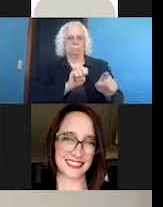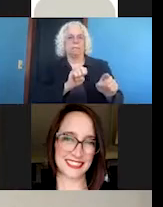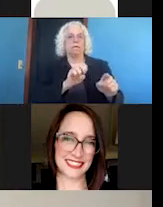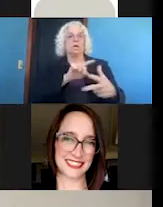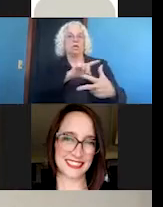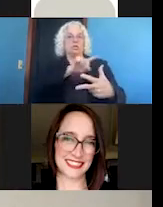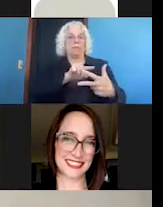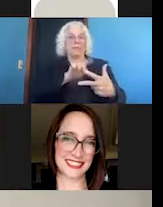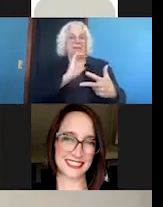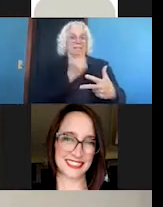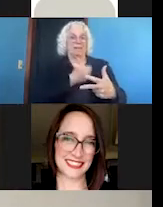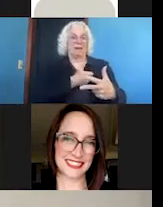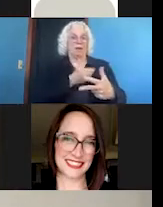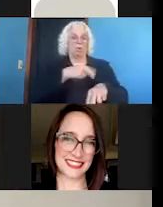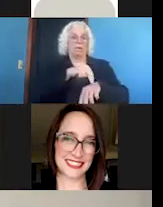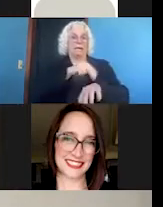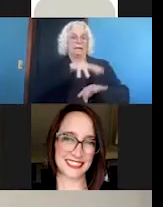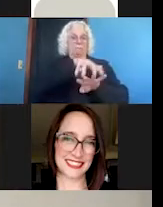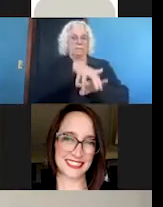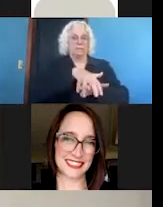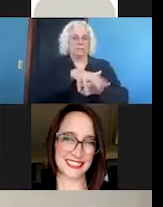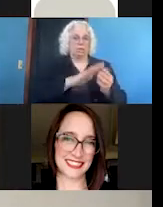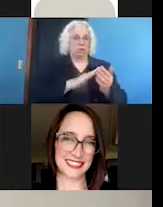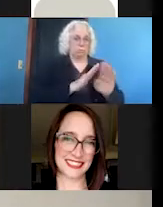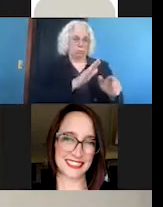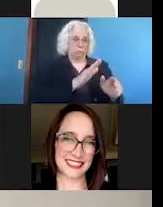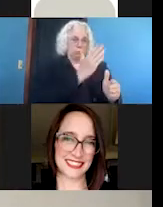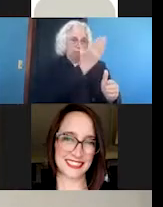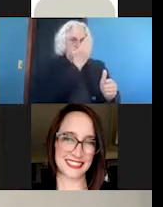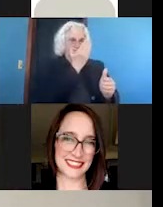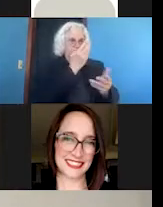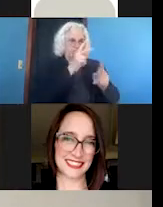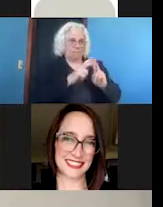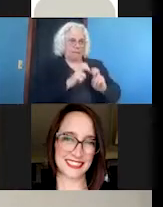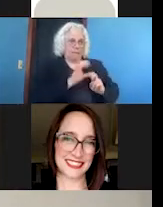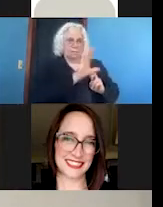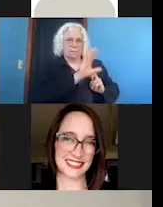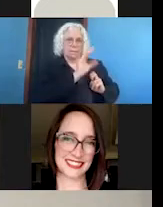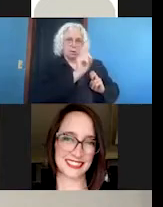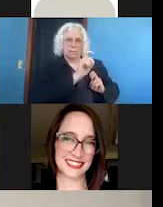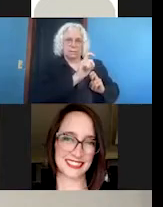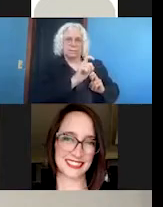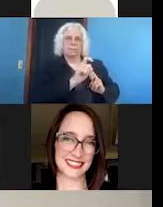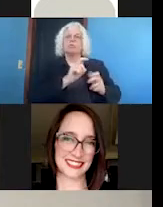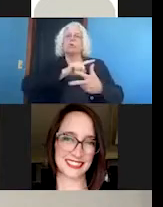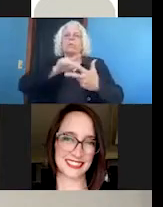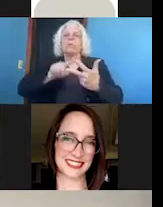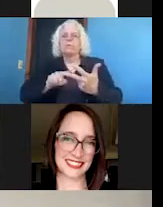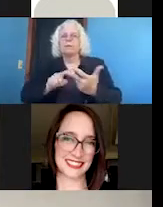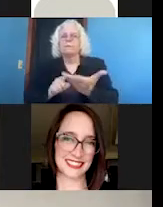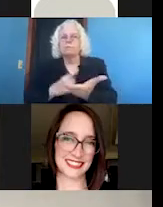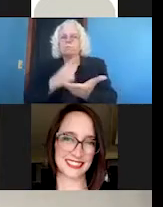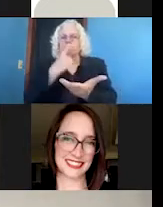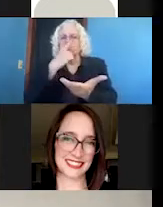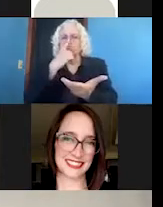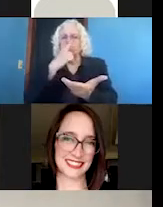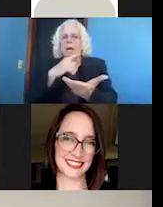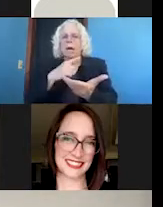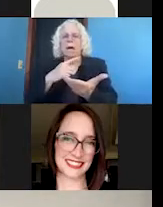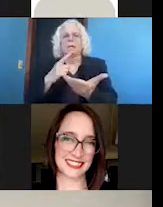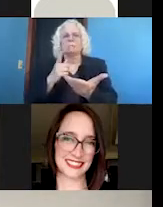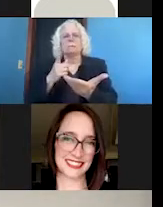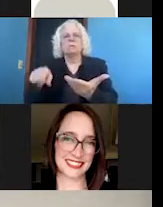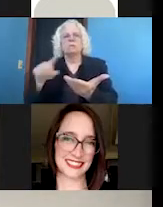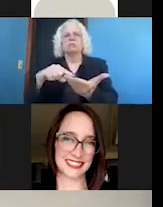Native communities kind of front and center. And so to all three of you, I'll ask you just to share a